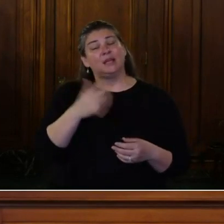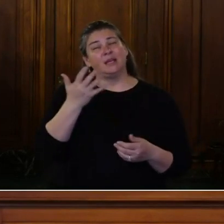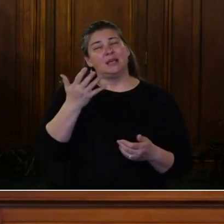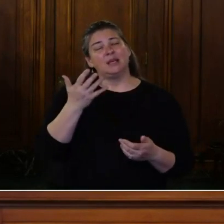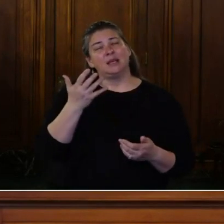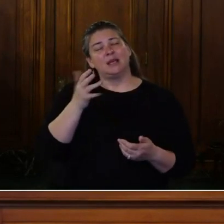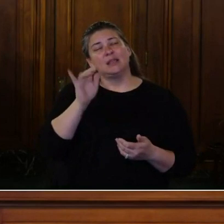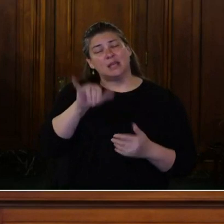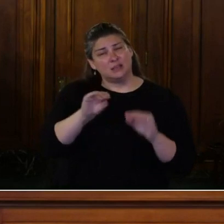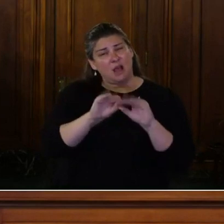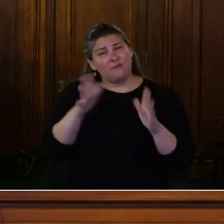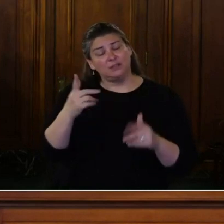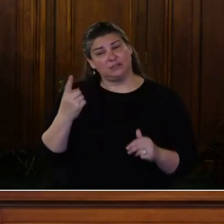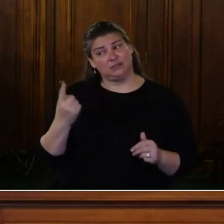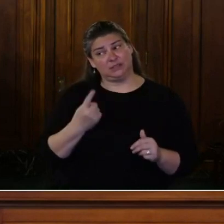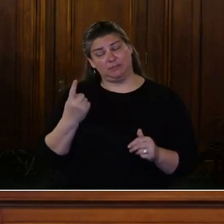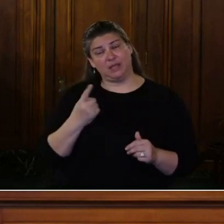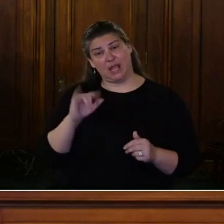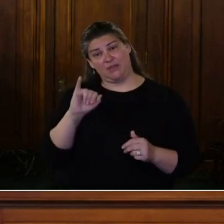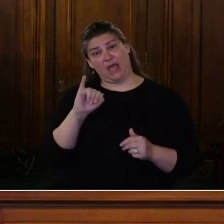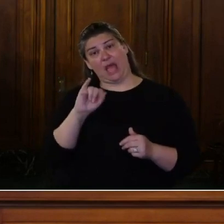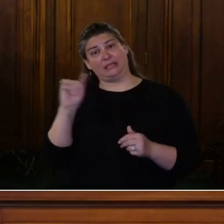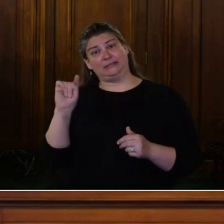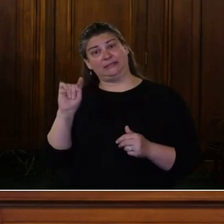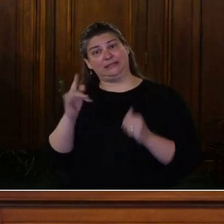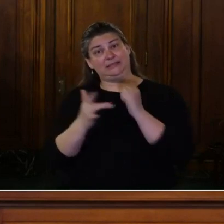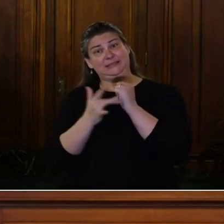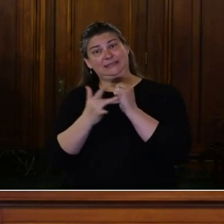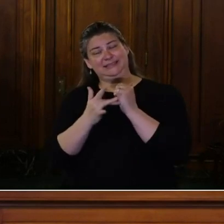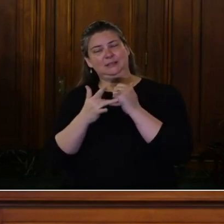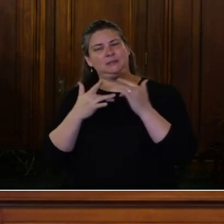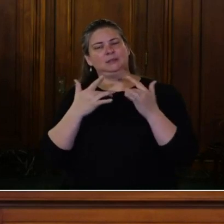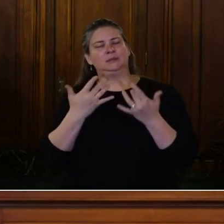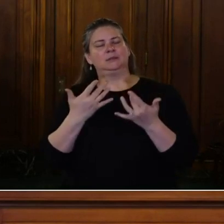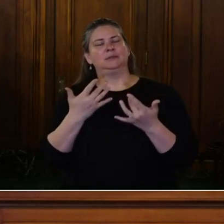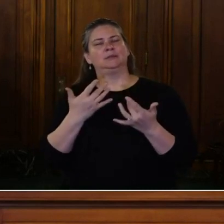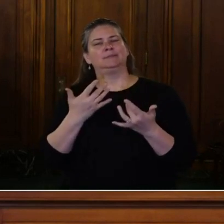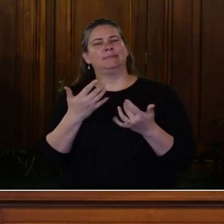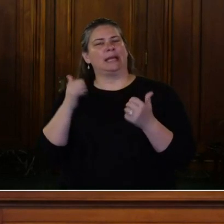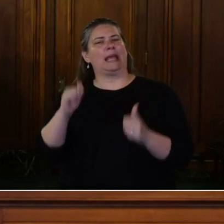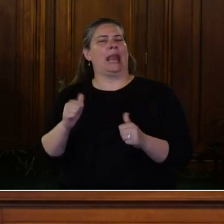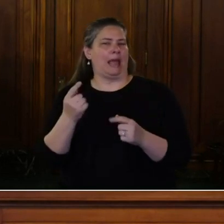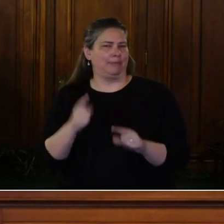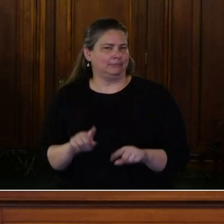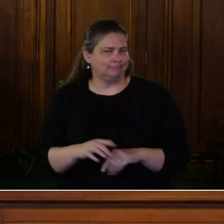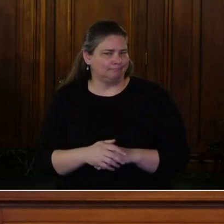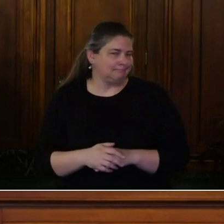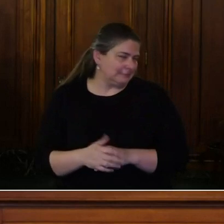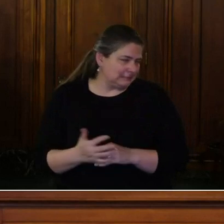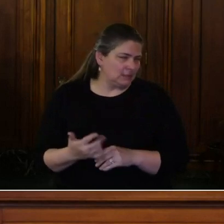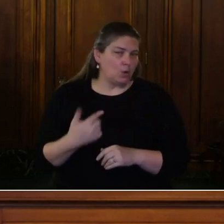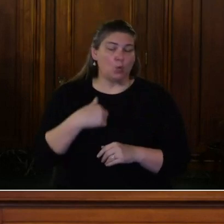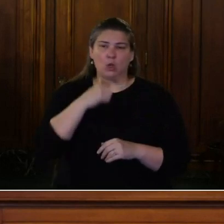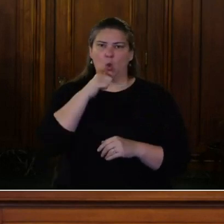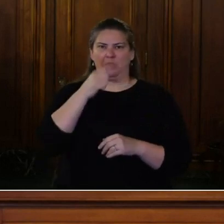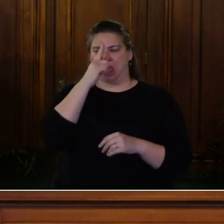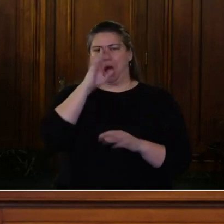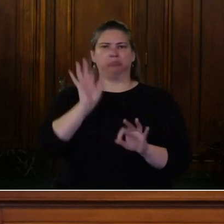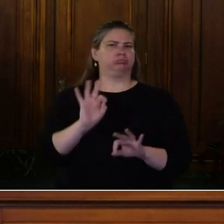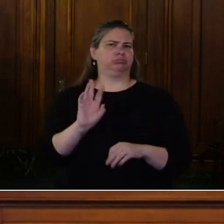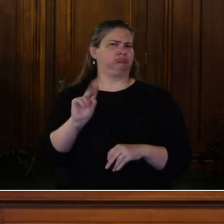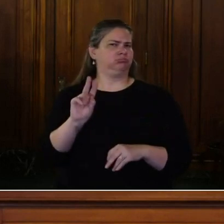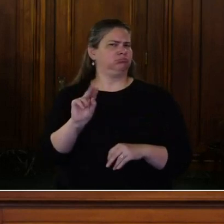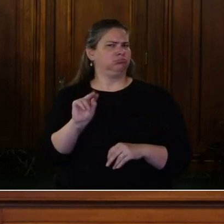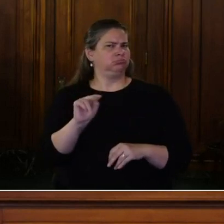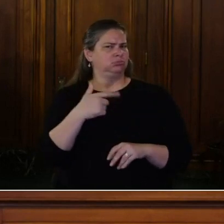that IT systems are susceptible to. It's nothing that we take lightly, and we